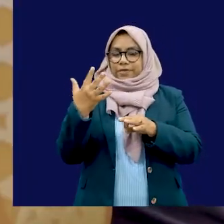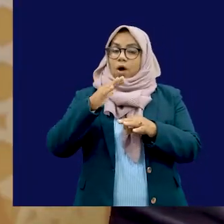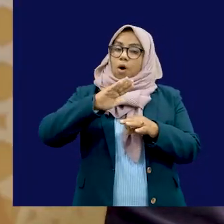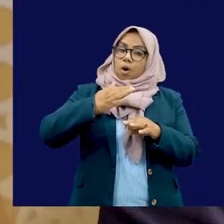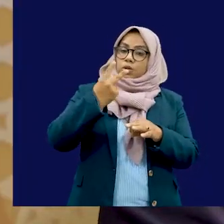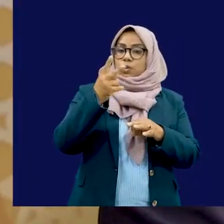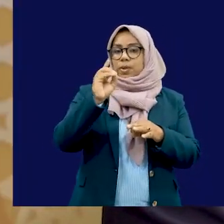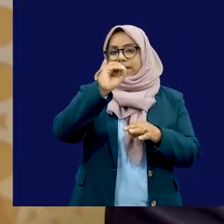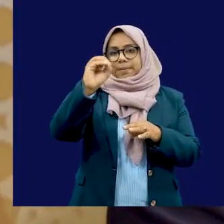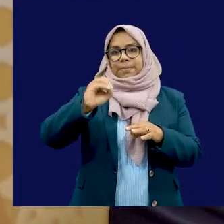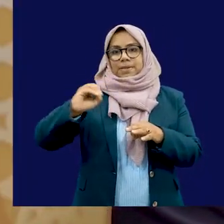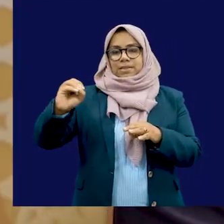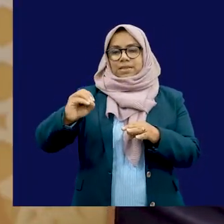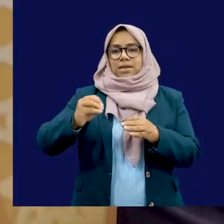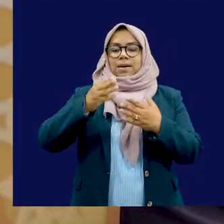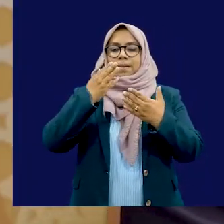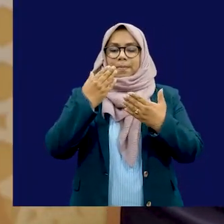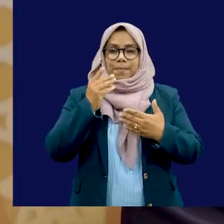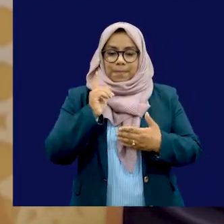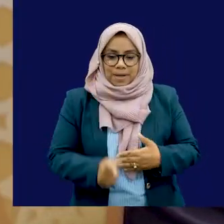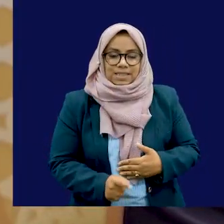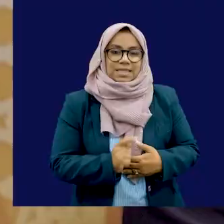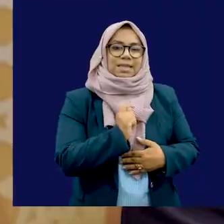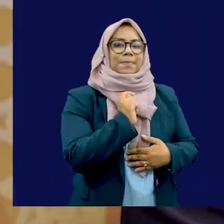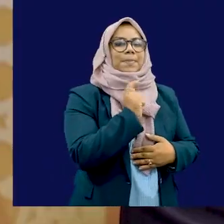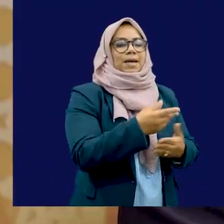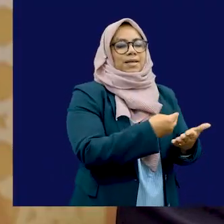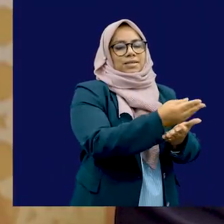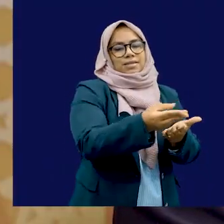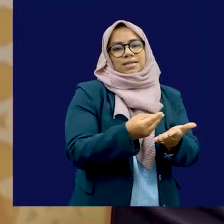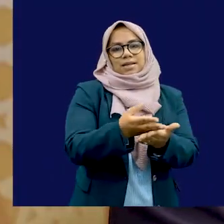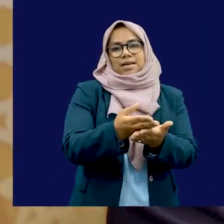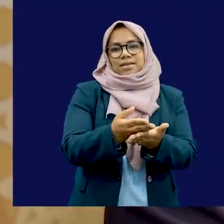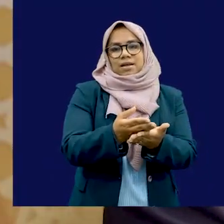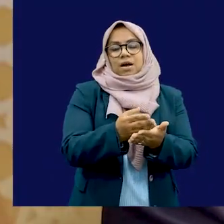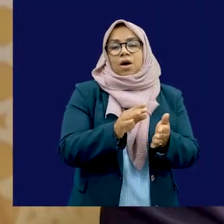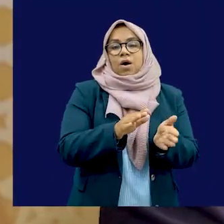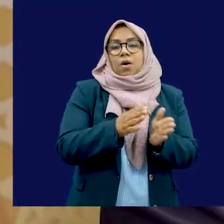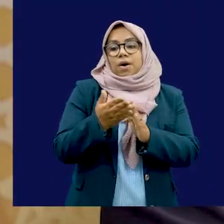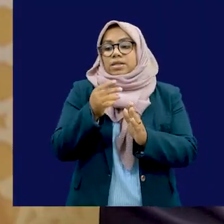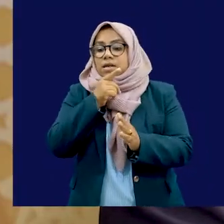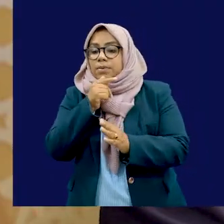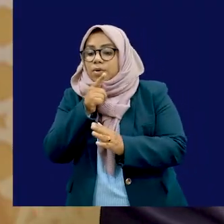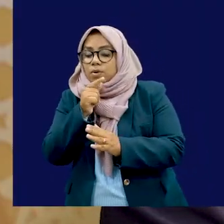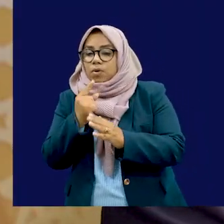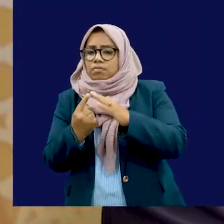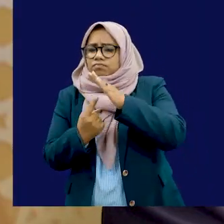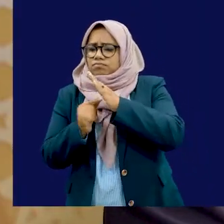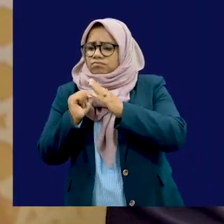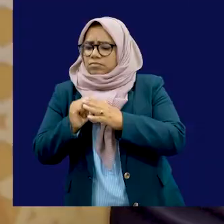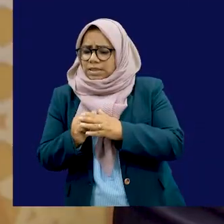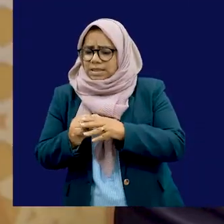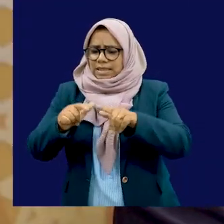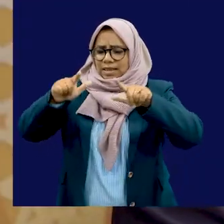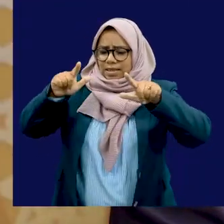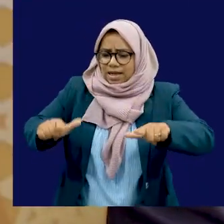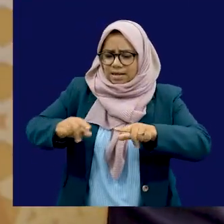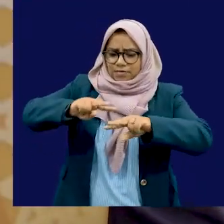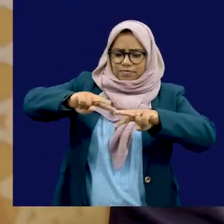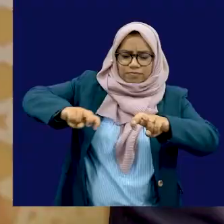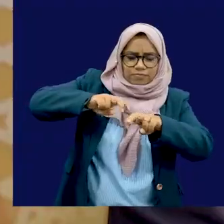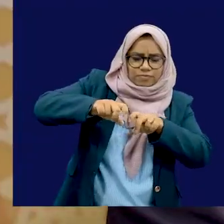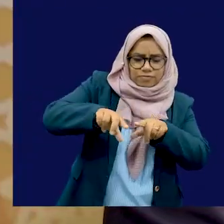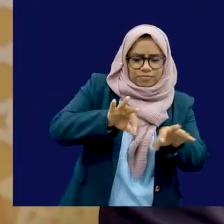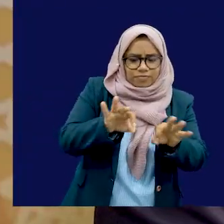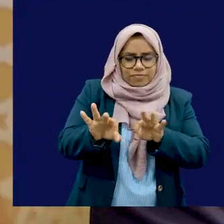words 20%, should be paid as zakat, while the rest belongs to the extractor if found on their land or